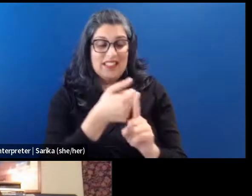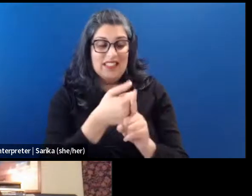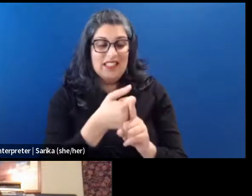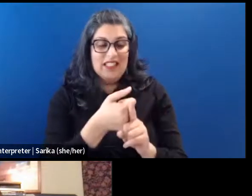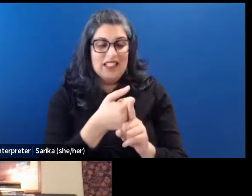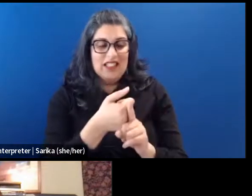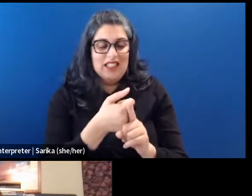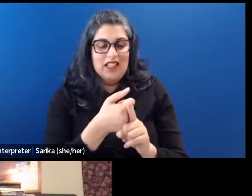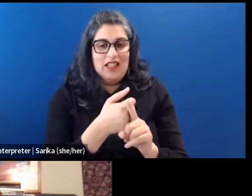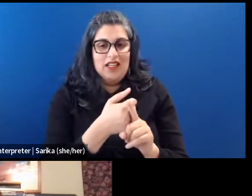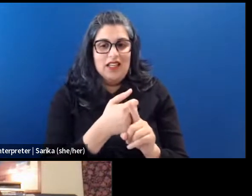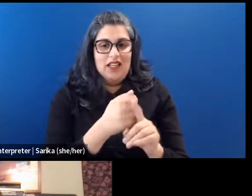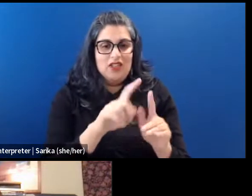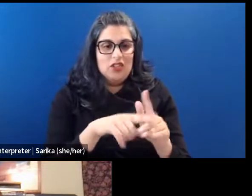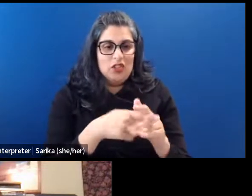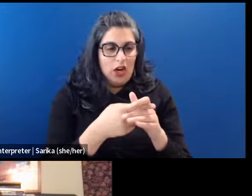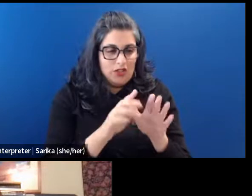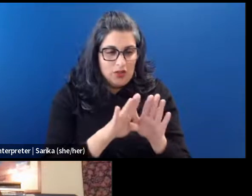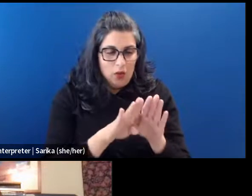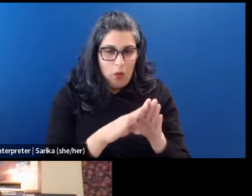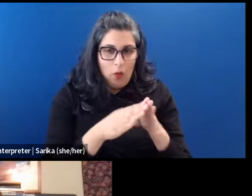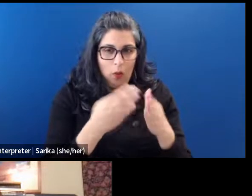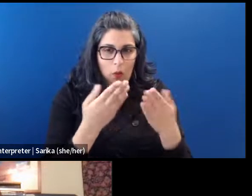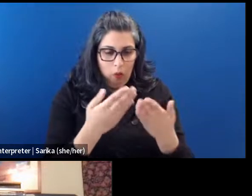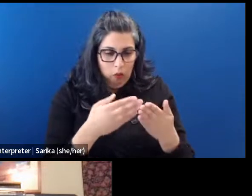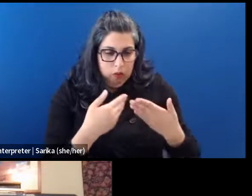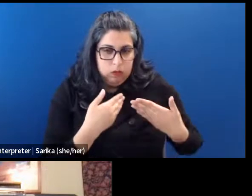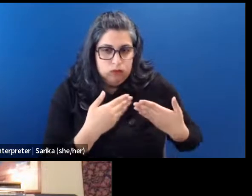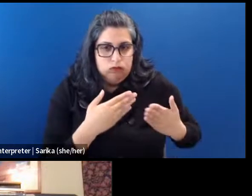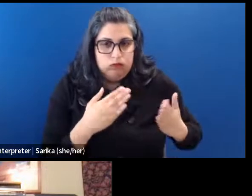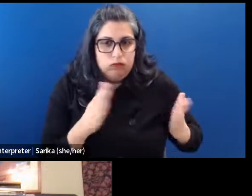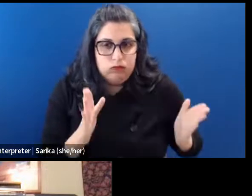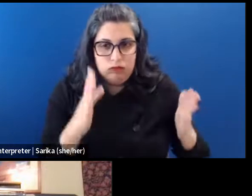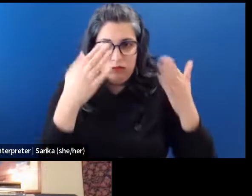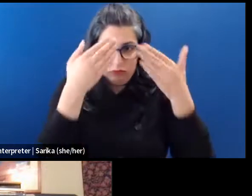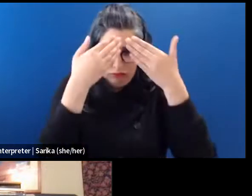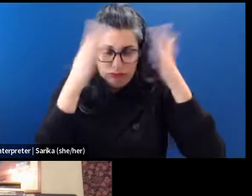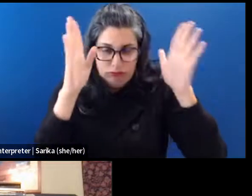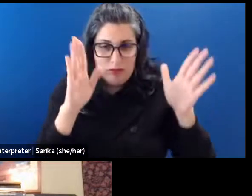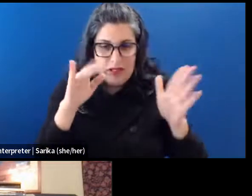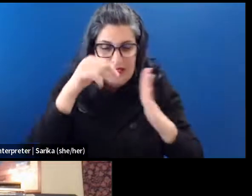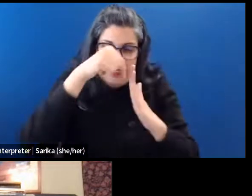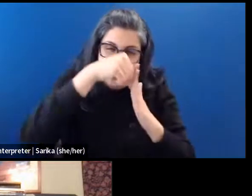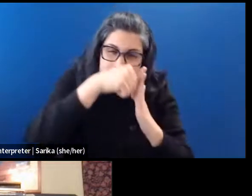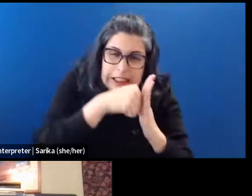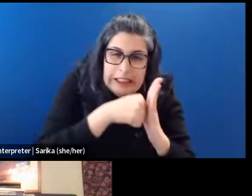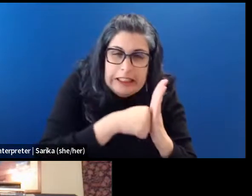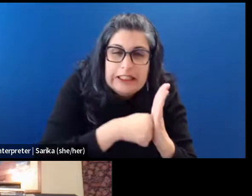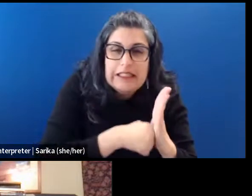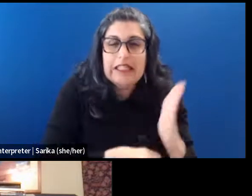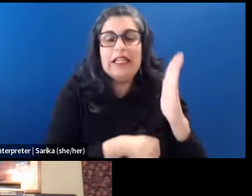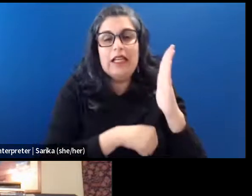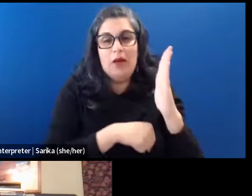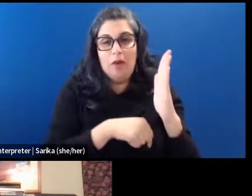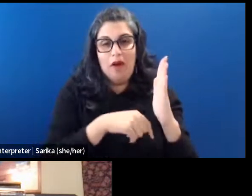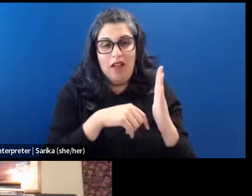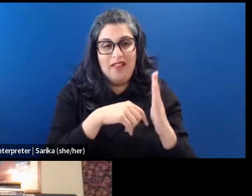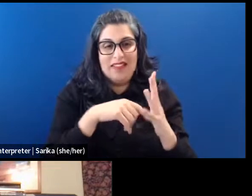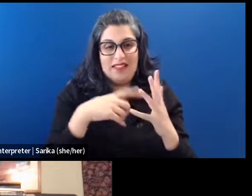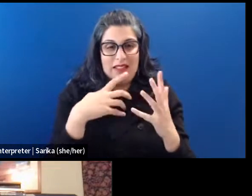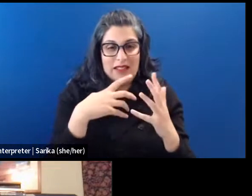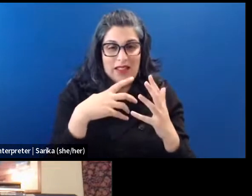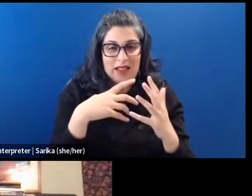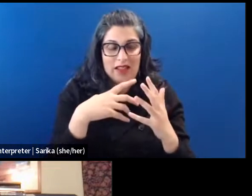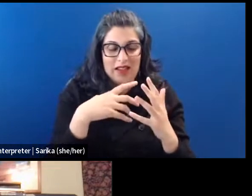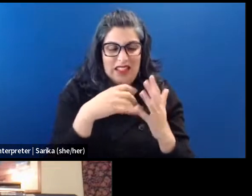a kind of addressing of how deep the fractures have been. And I feel like we